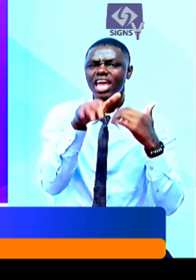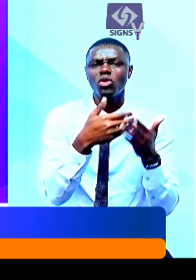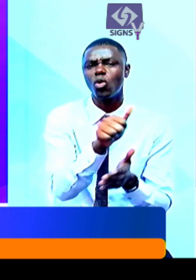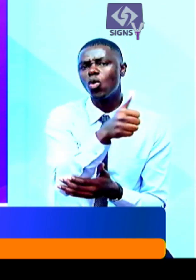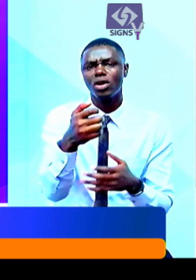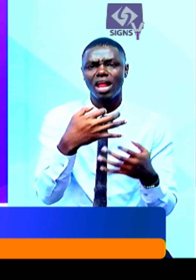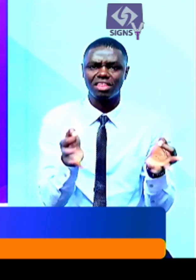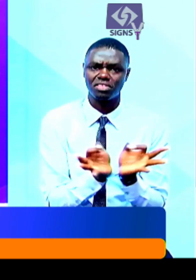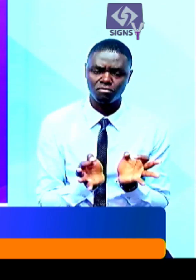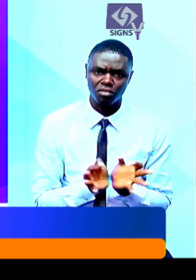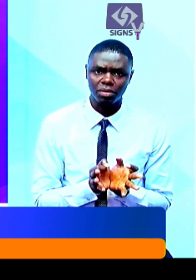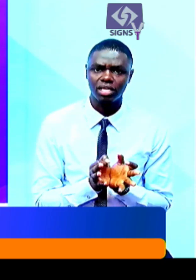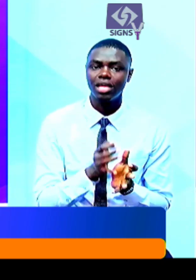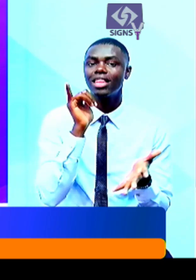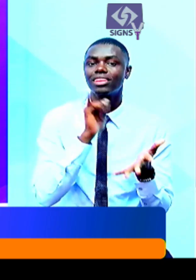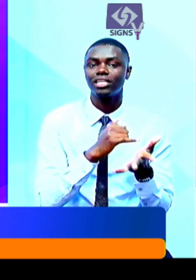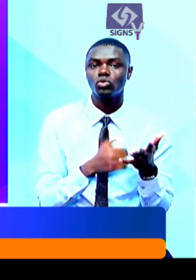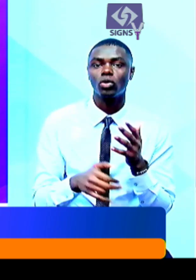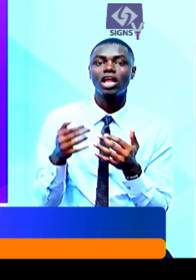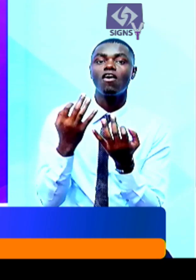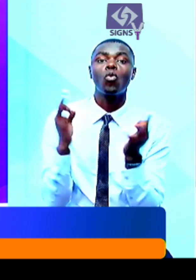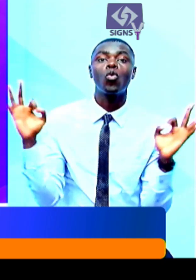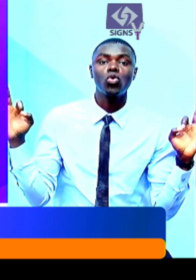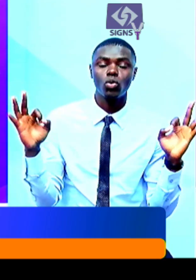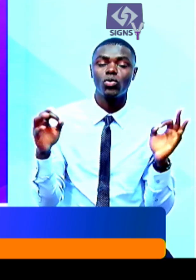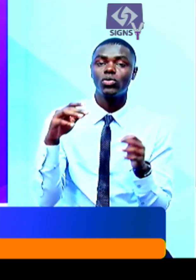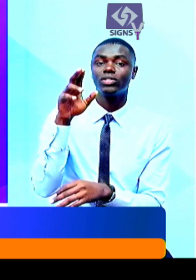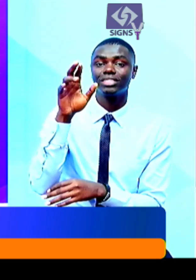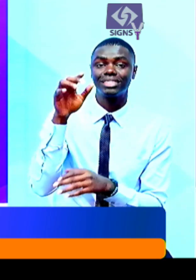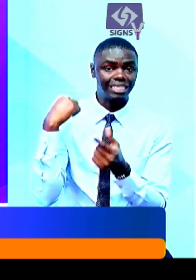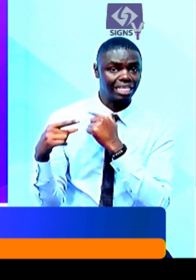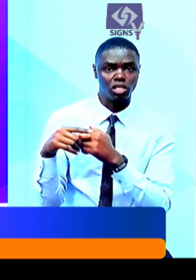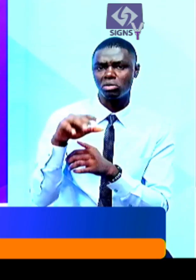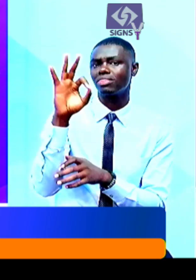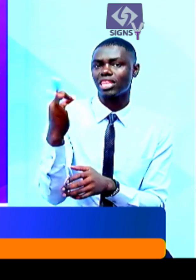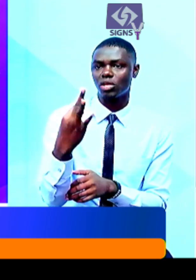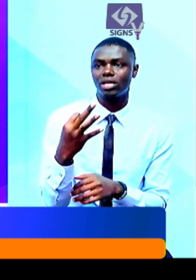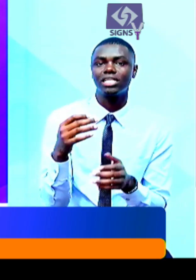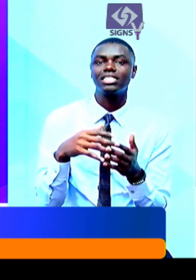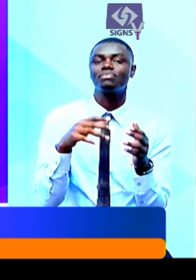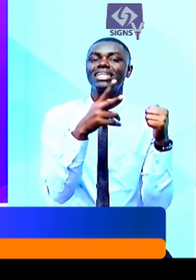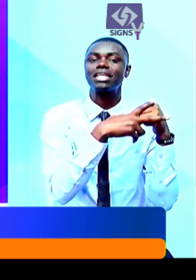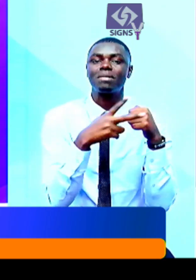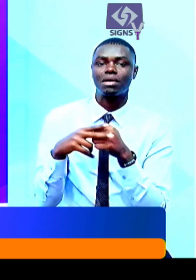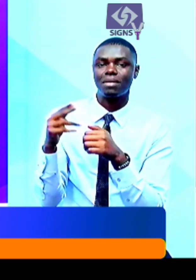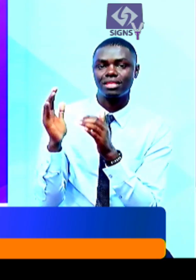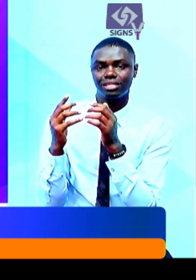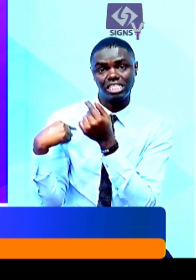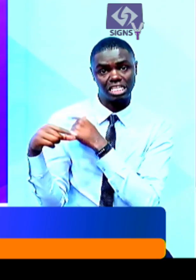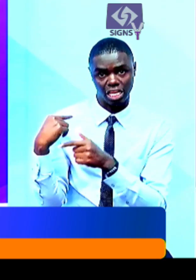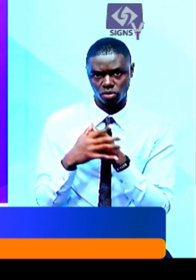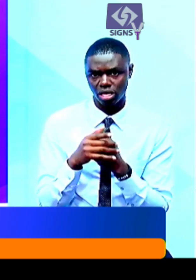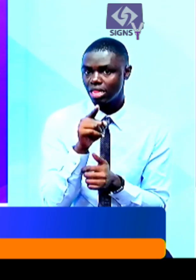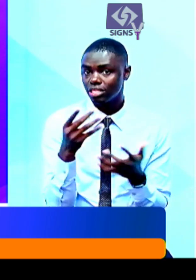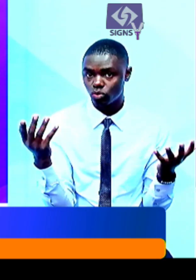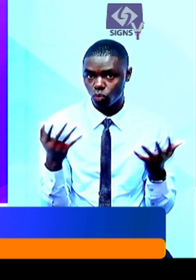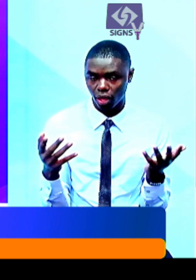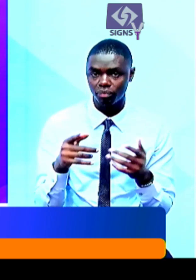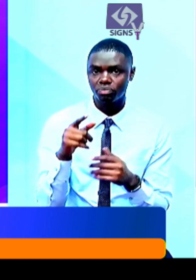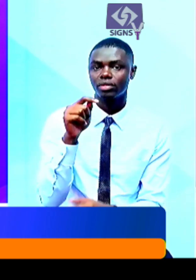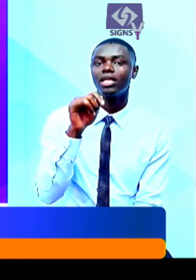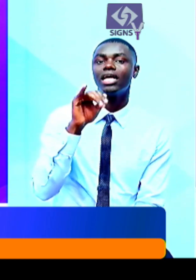families, those are what I call Uhuru generation. Yeah. The third generation is called Saba generation. This is where